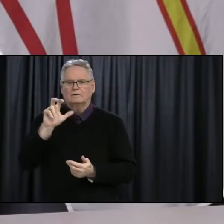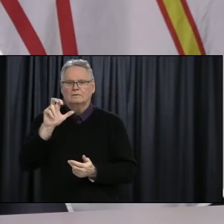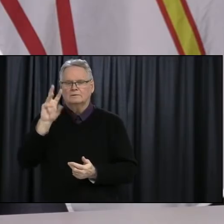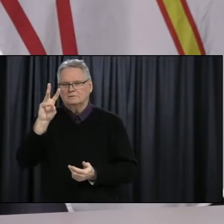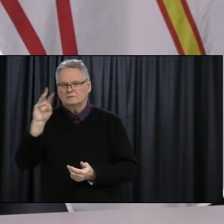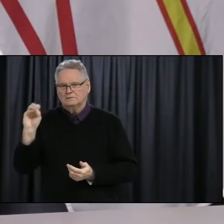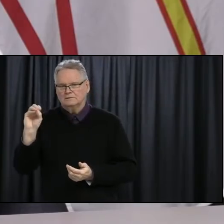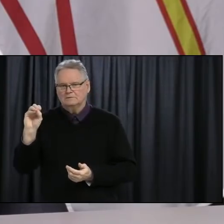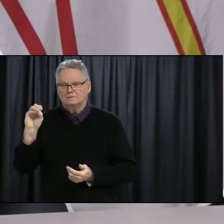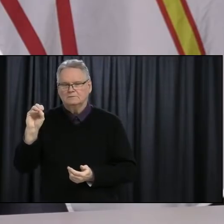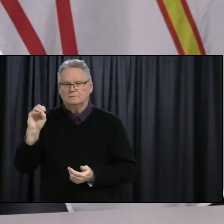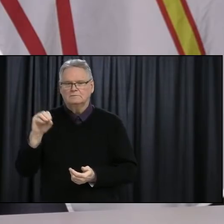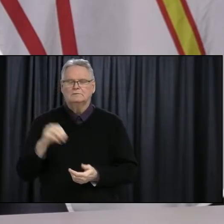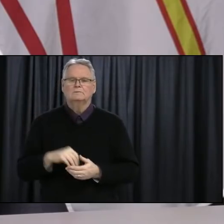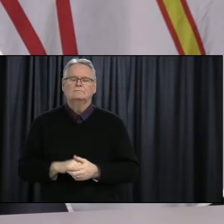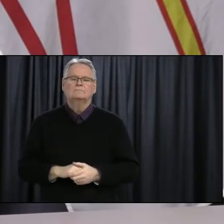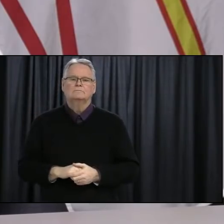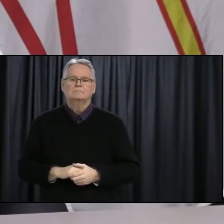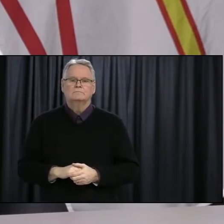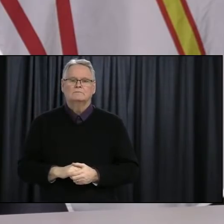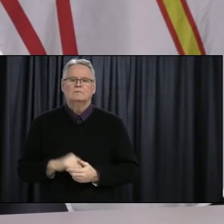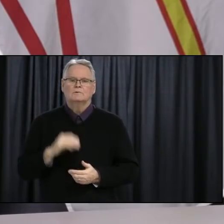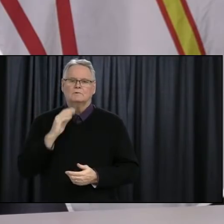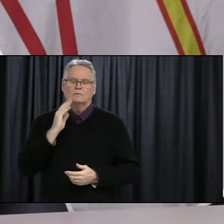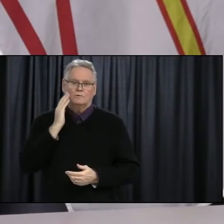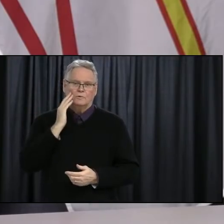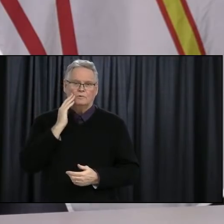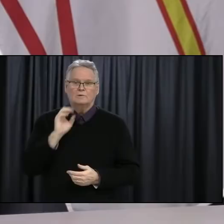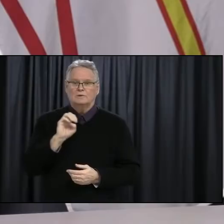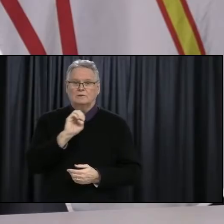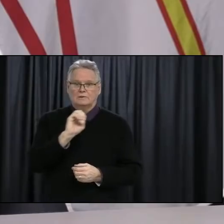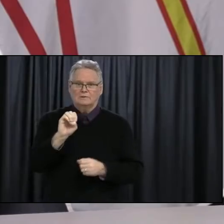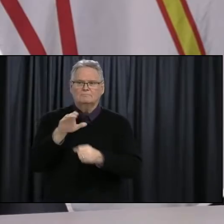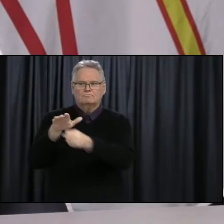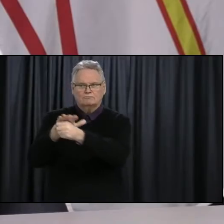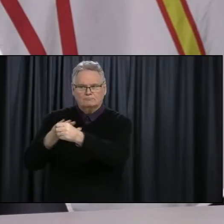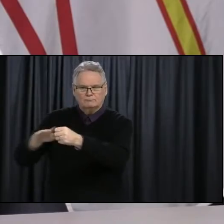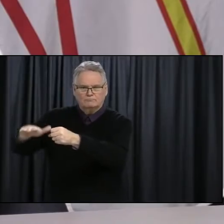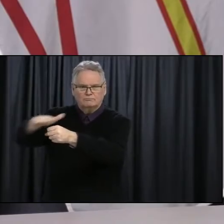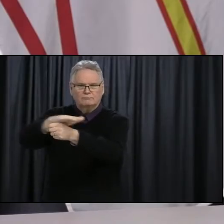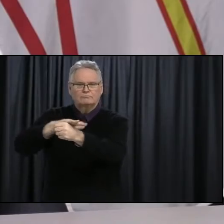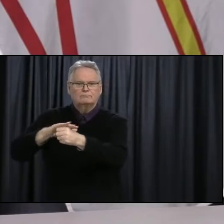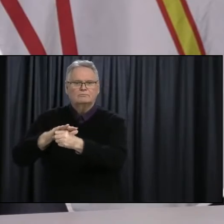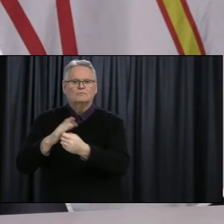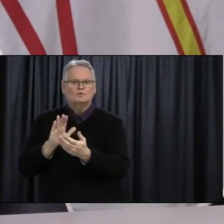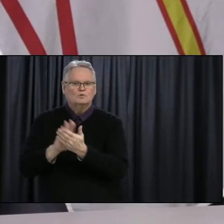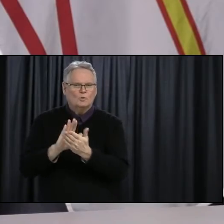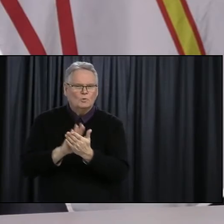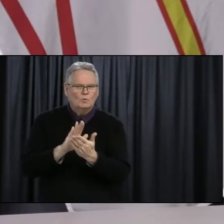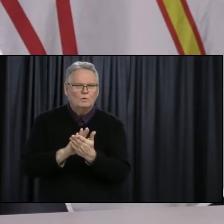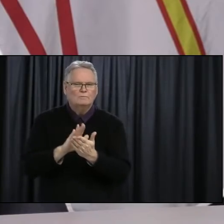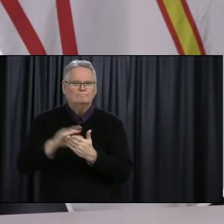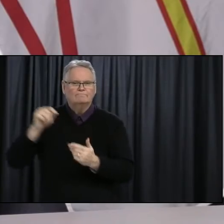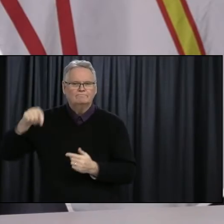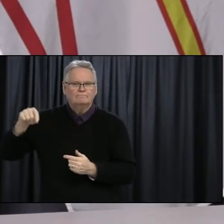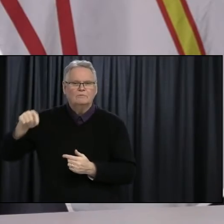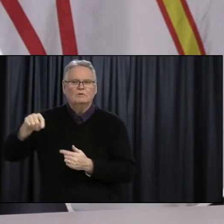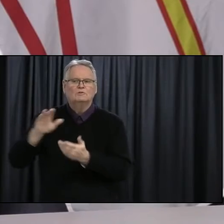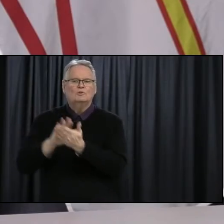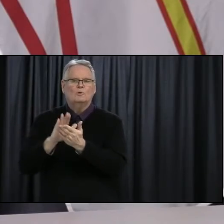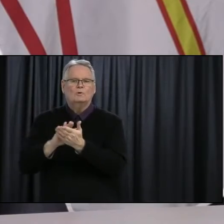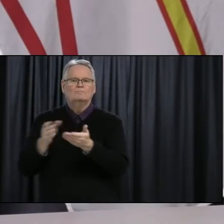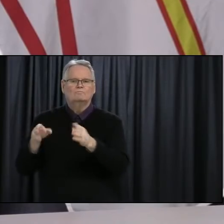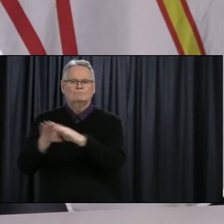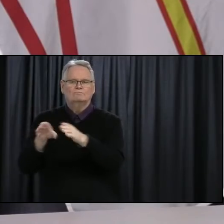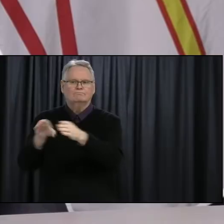high school grade levels in the metro area are closed for at least 2 days, while contact tracing is underway. At